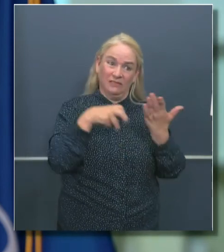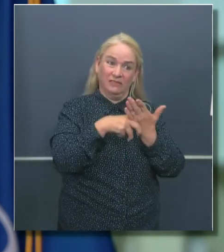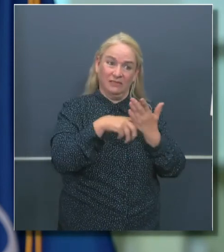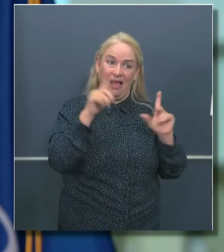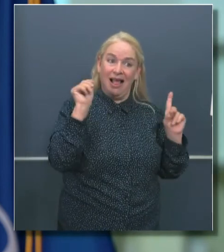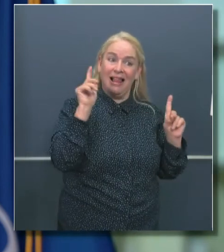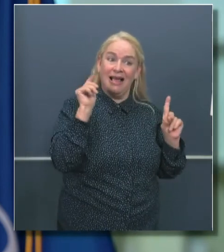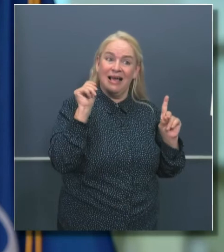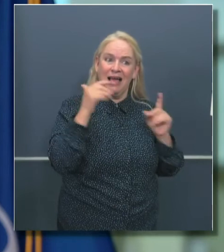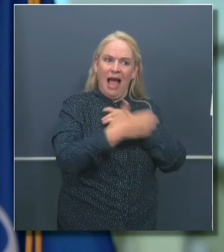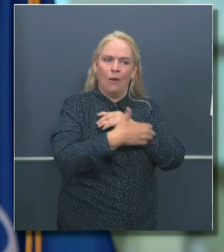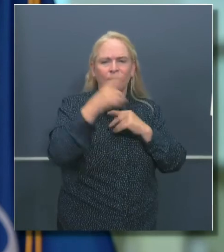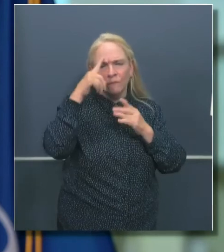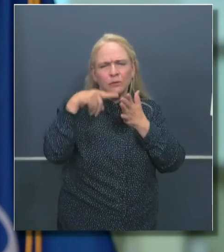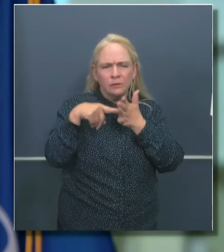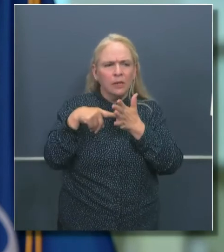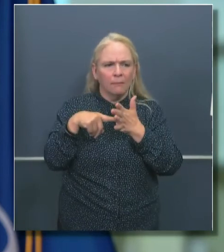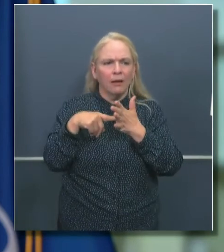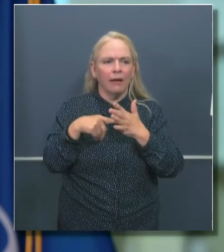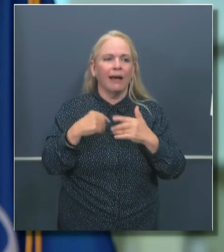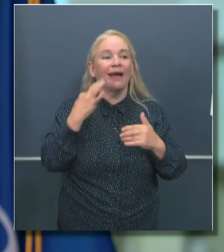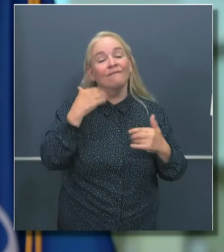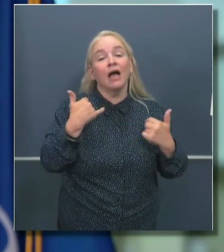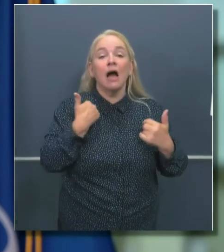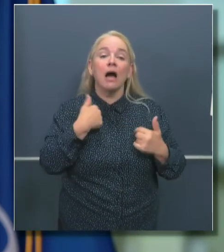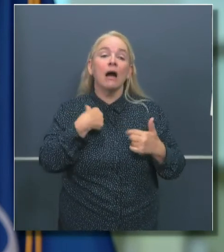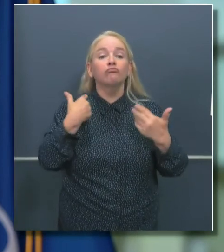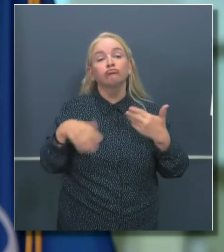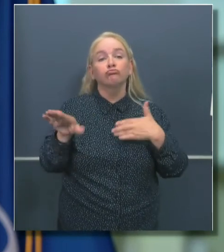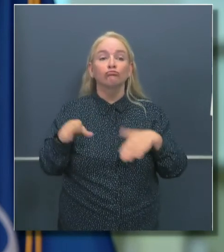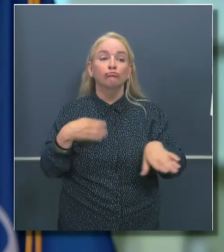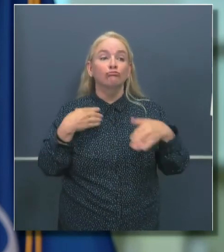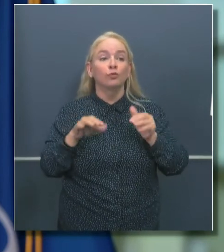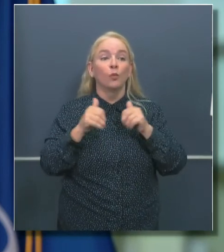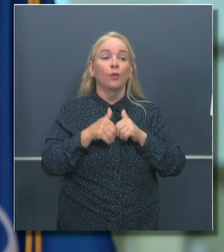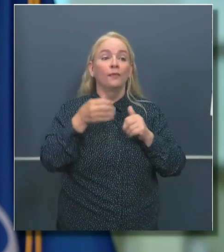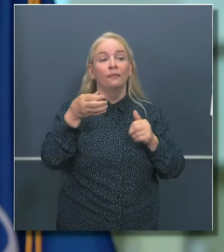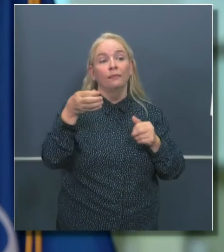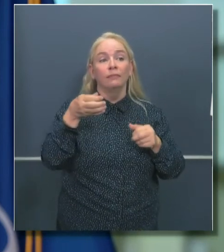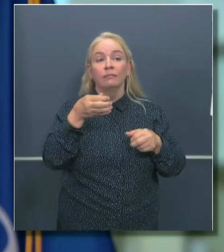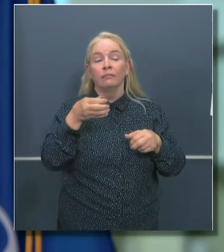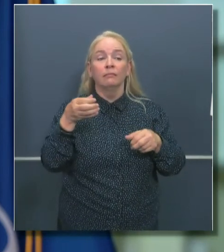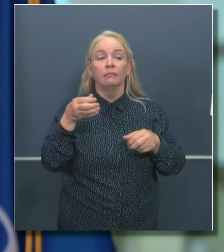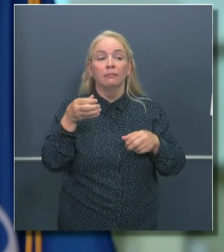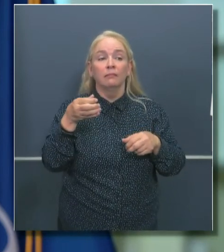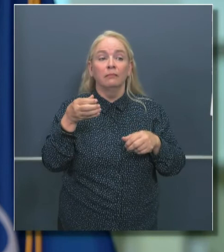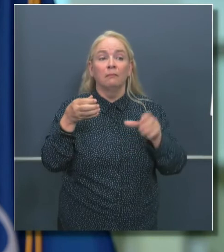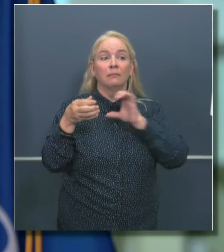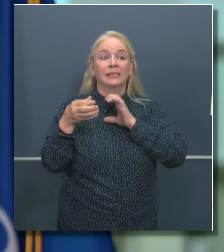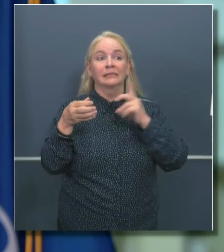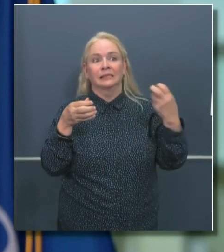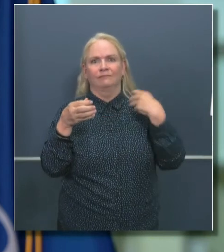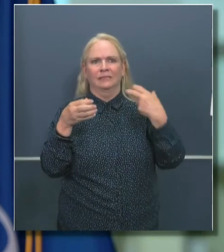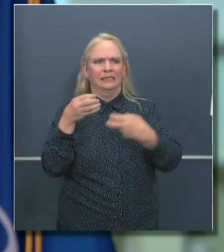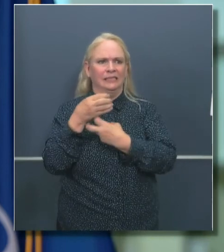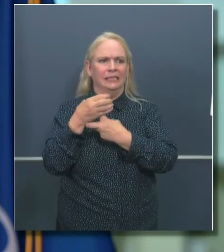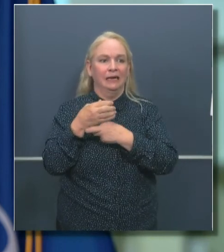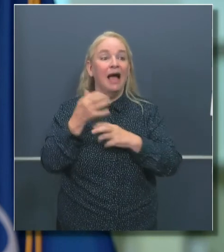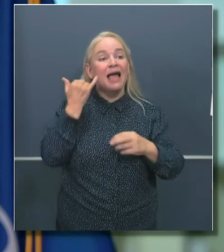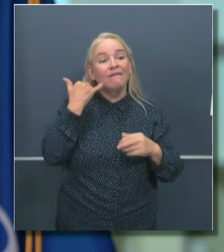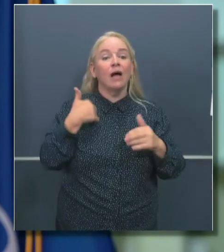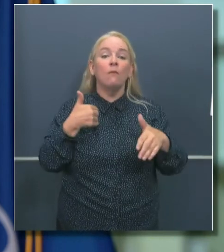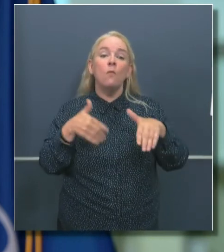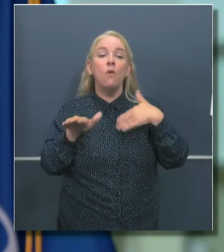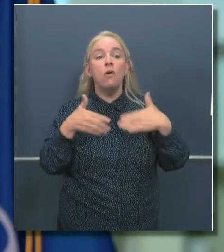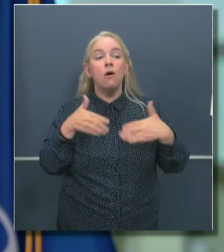I was walking down the street with open container, I'd be stopped and given a ticket? Why not if I'm walking in a crowd without a mask, I don't get a ticket?